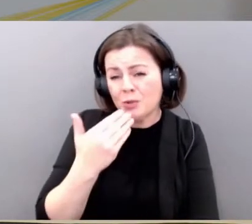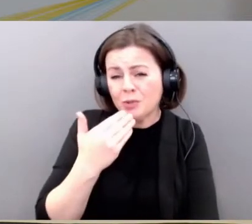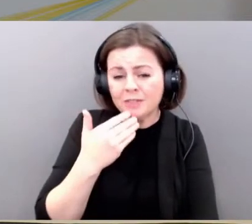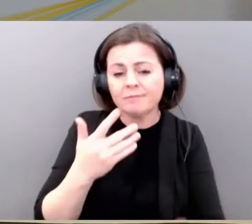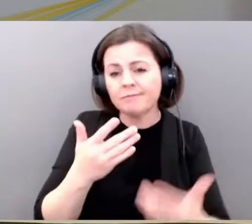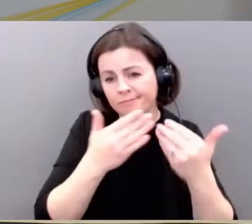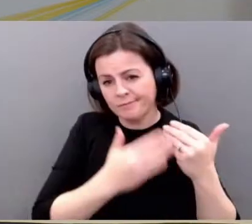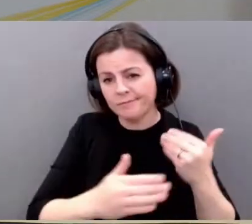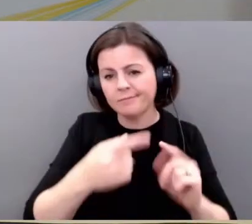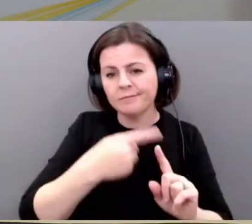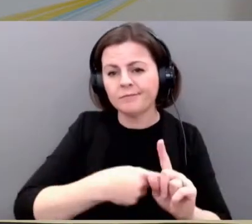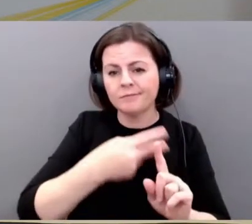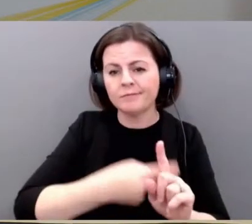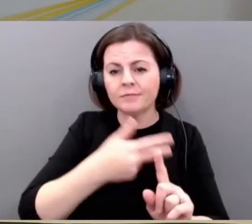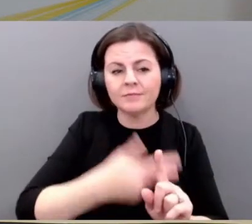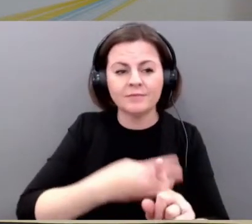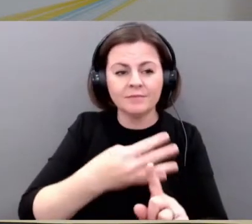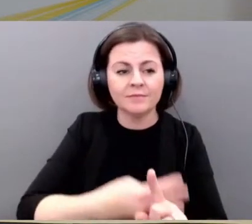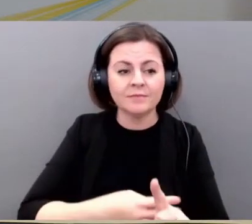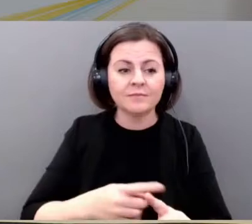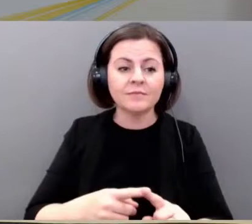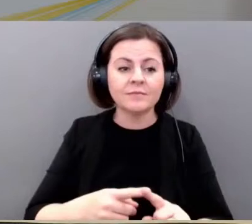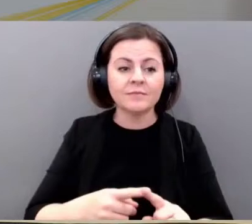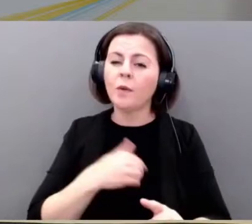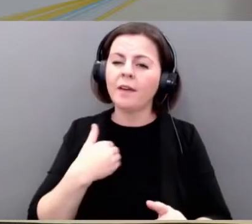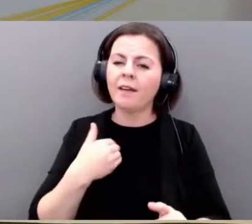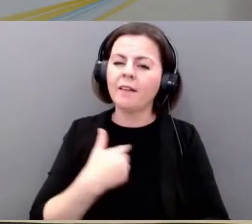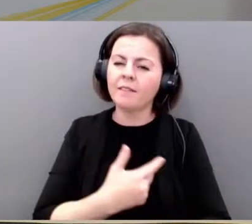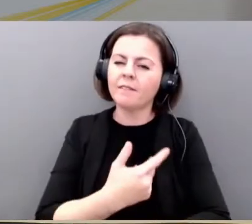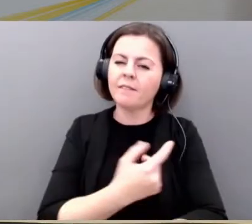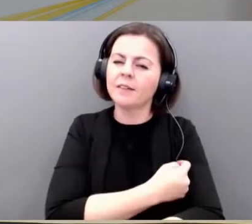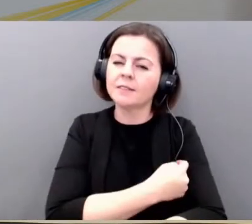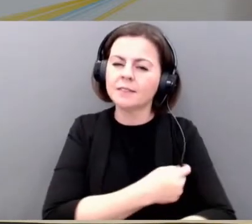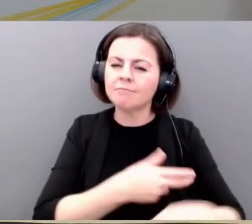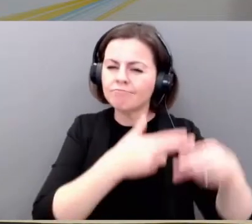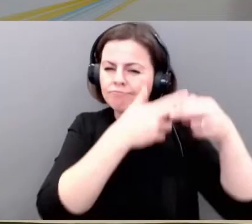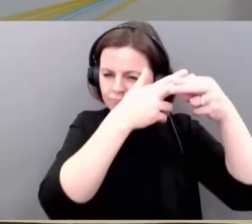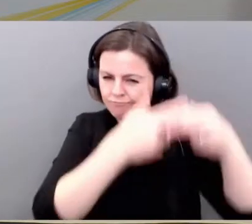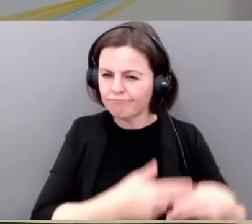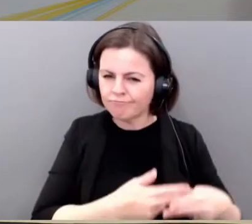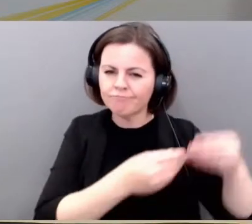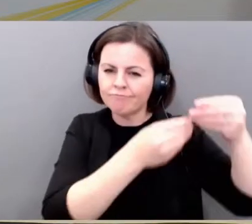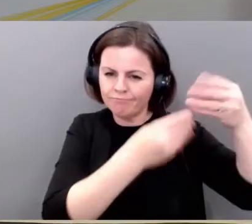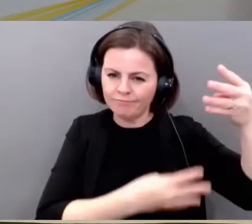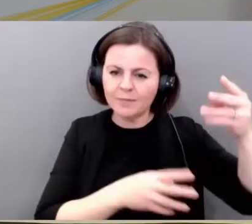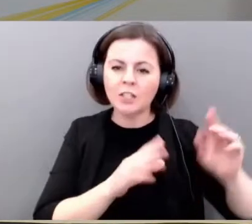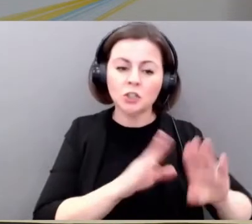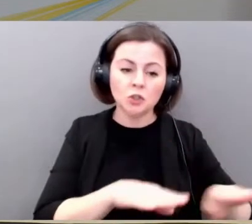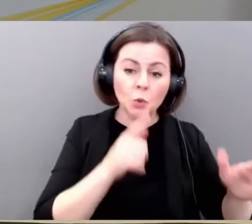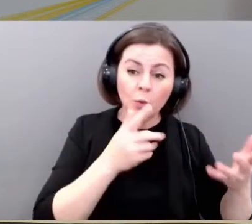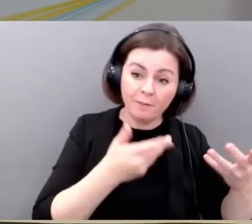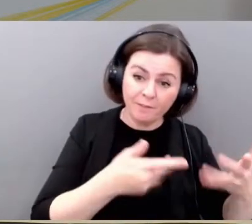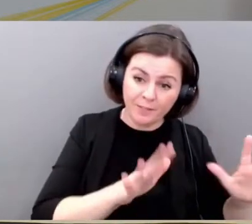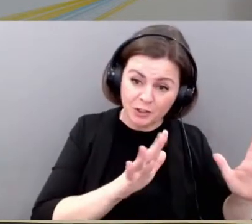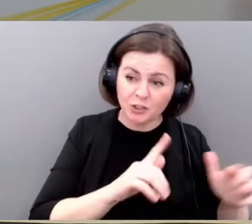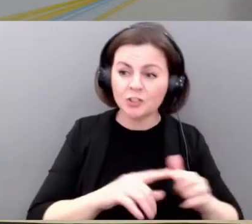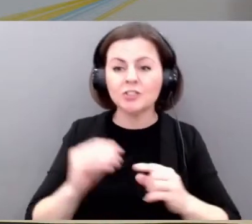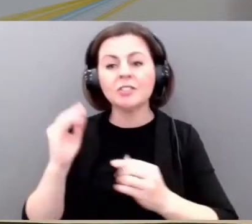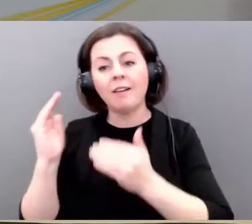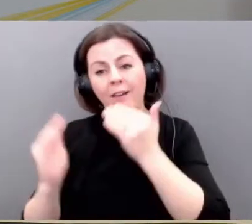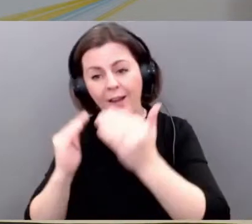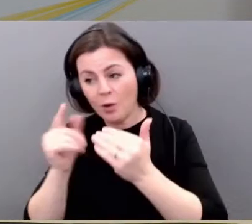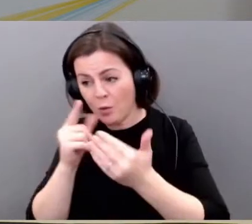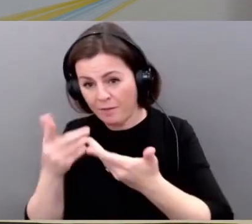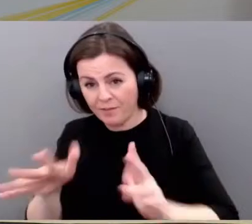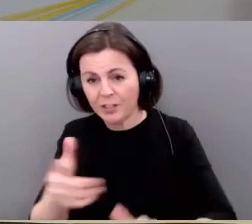ahead. We have a vaccine registry already established, so for children and adults, so we are able to